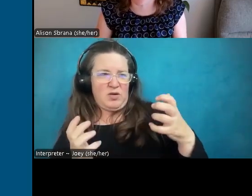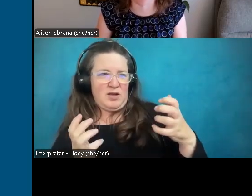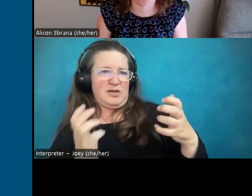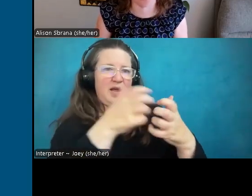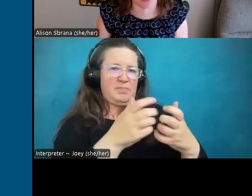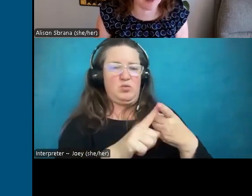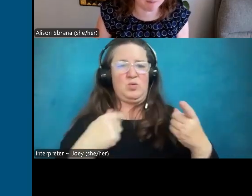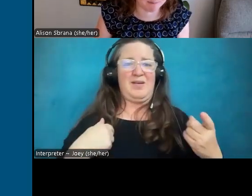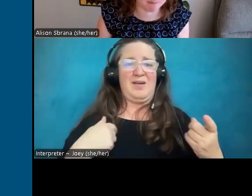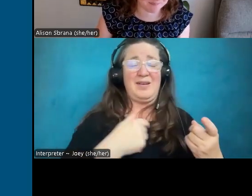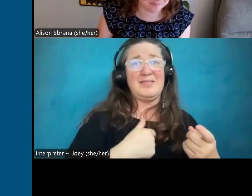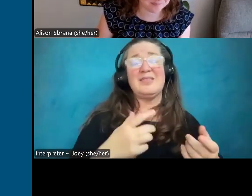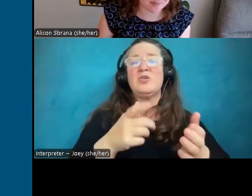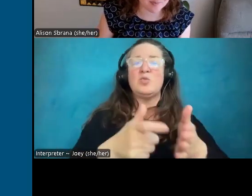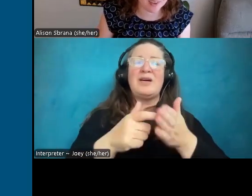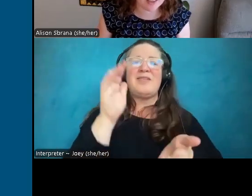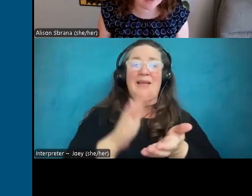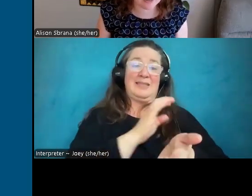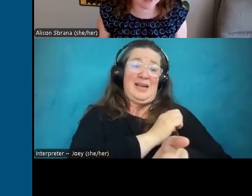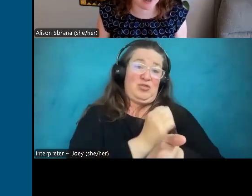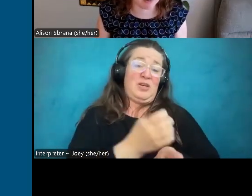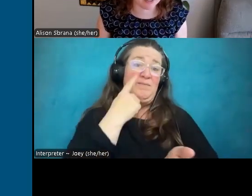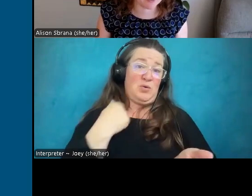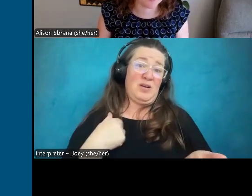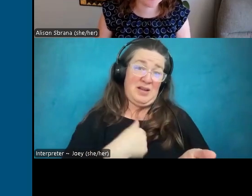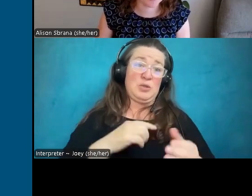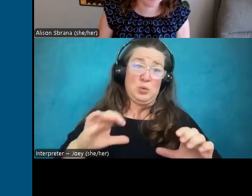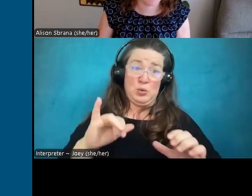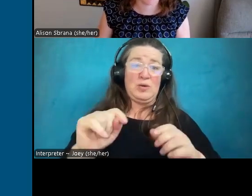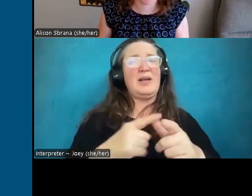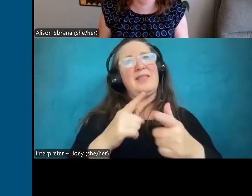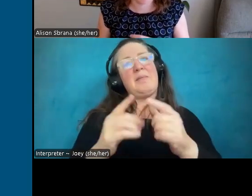energy for us to do it. Next slide, please.